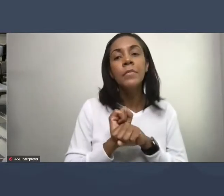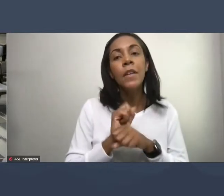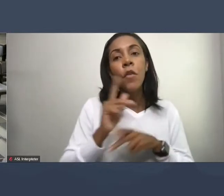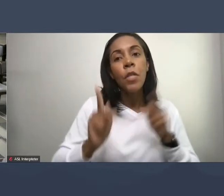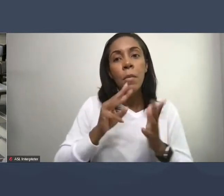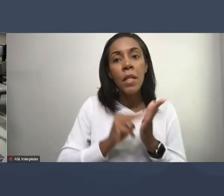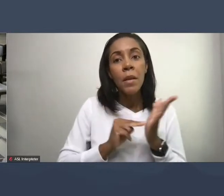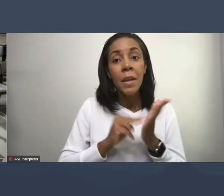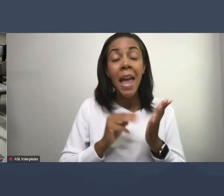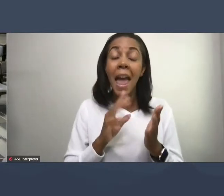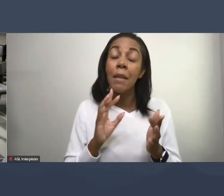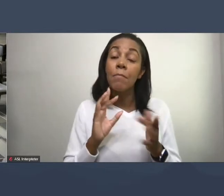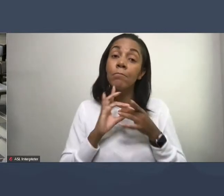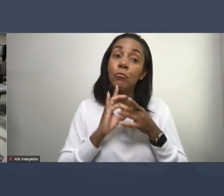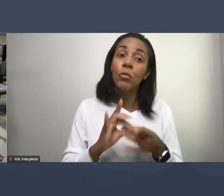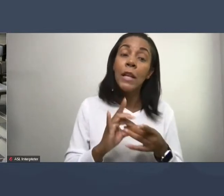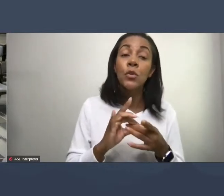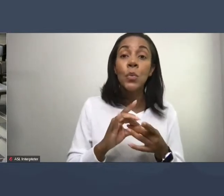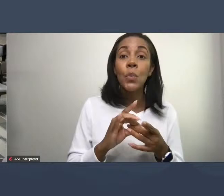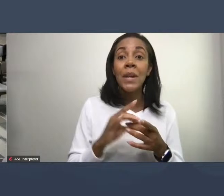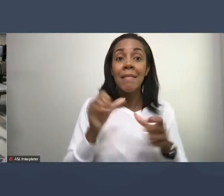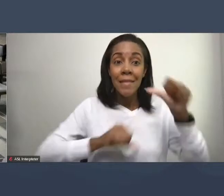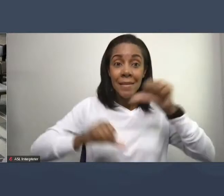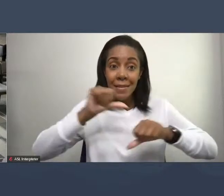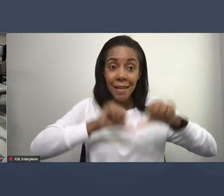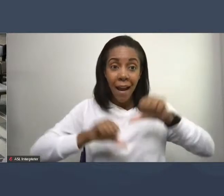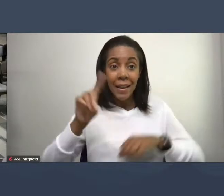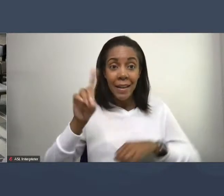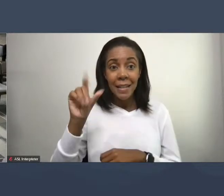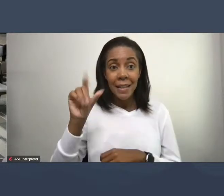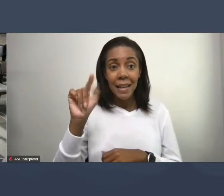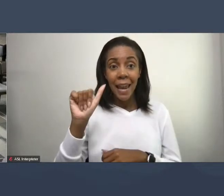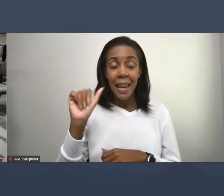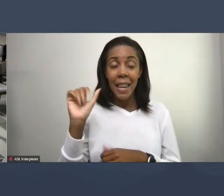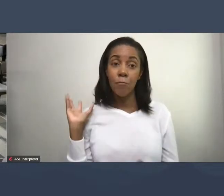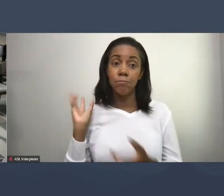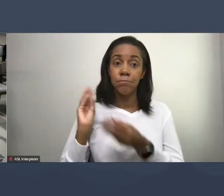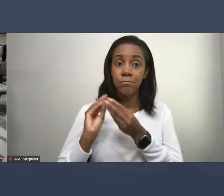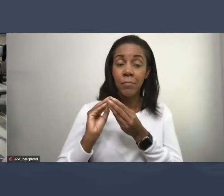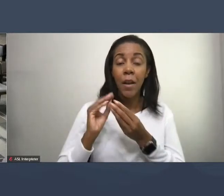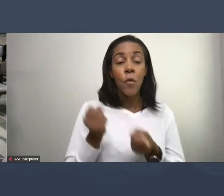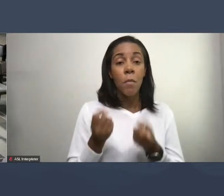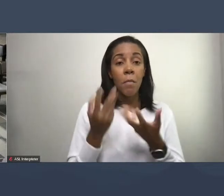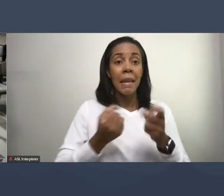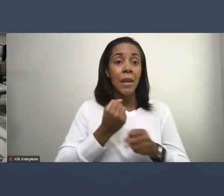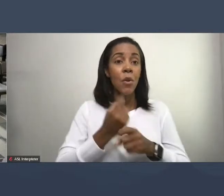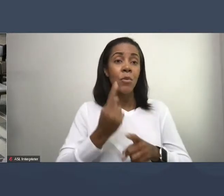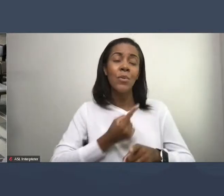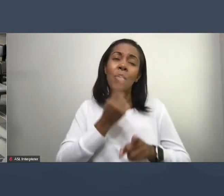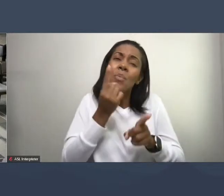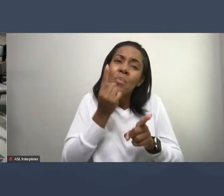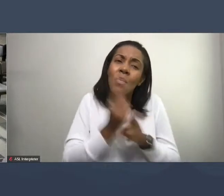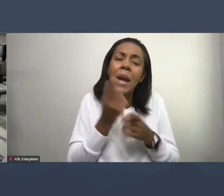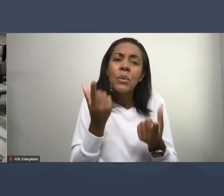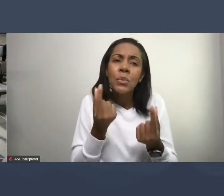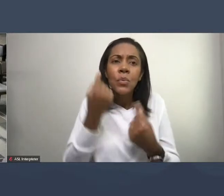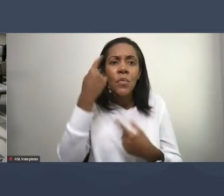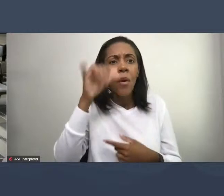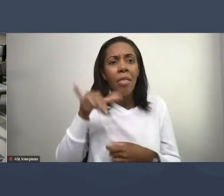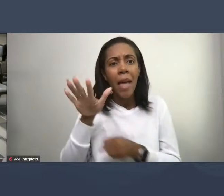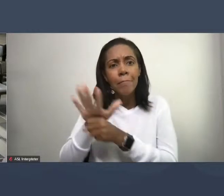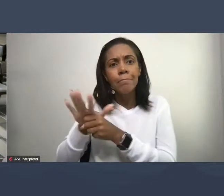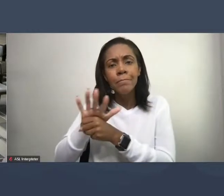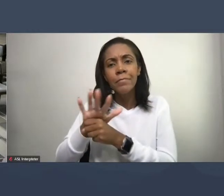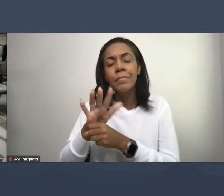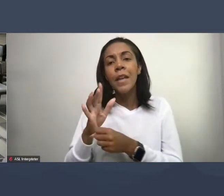based on the science and data that we have assimilated over many years to understand what is the right thing to do for the site based on